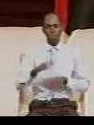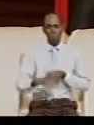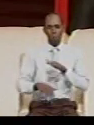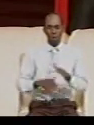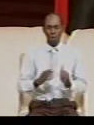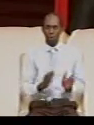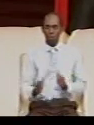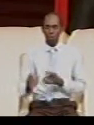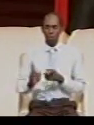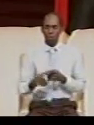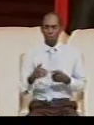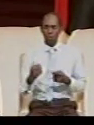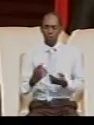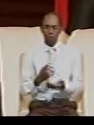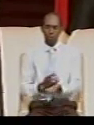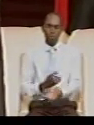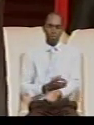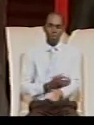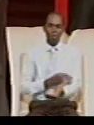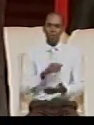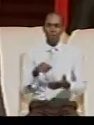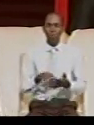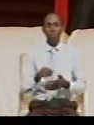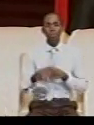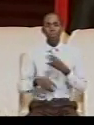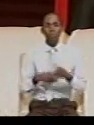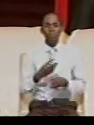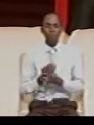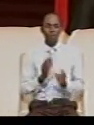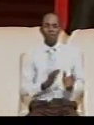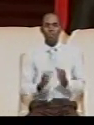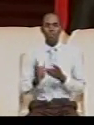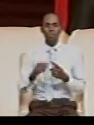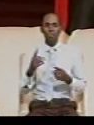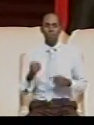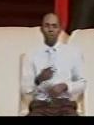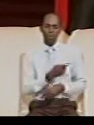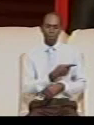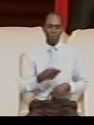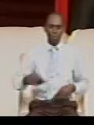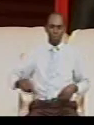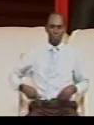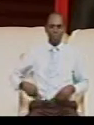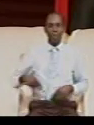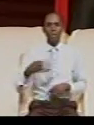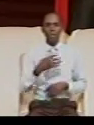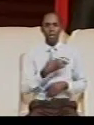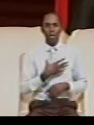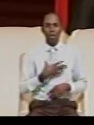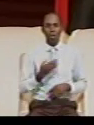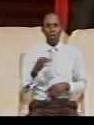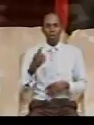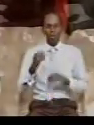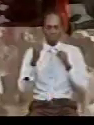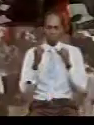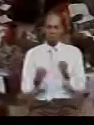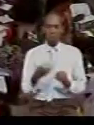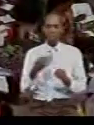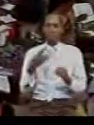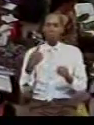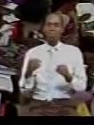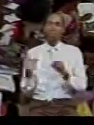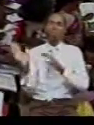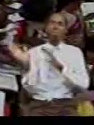world, according to the prince of the power of the air. It's talking about the power of Satan.